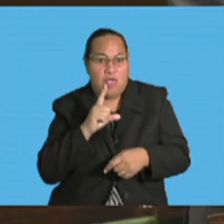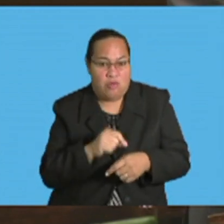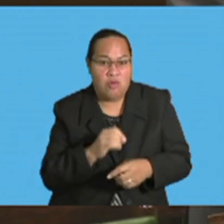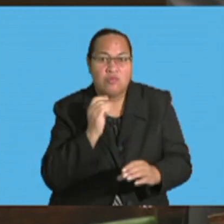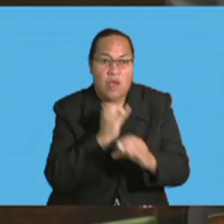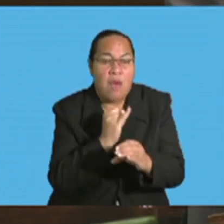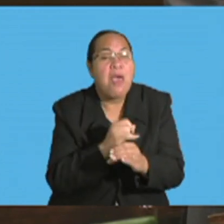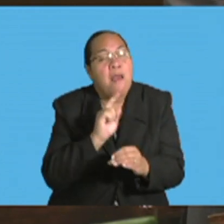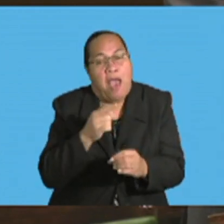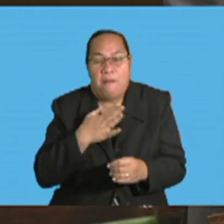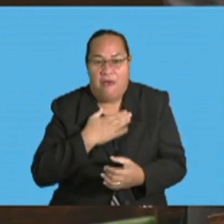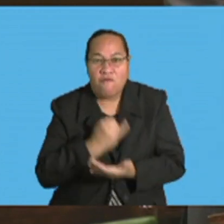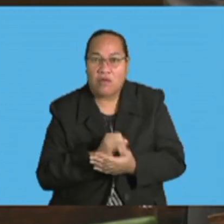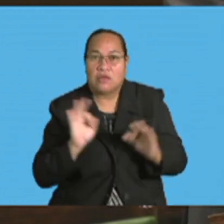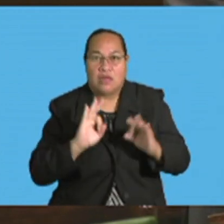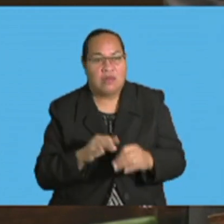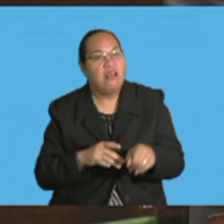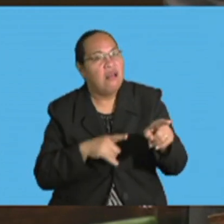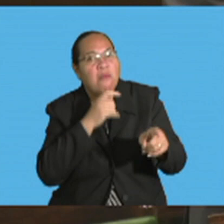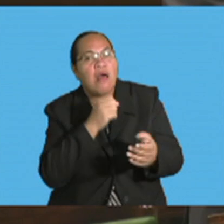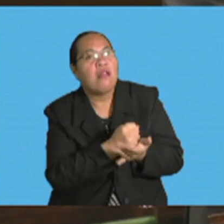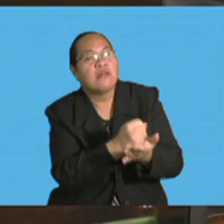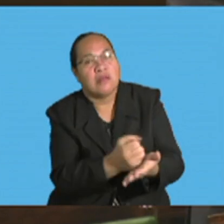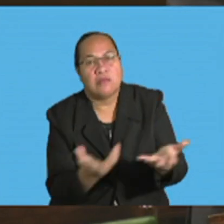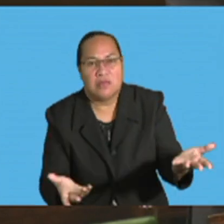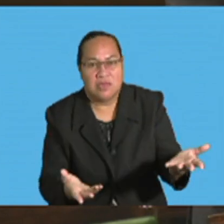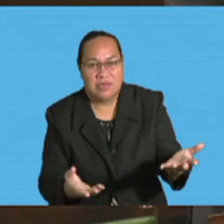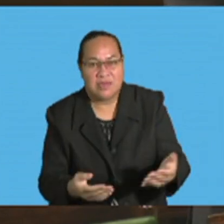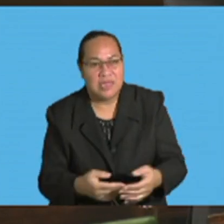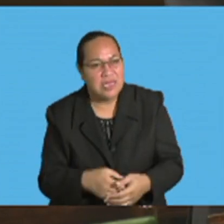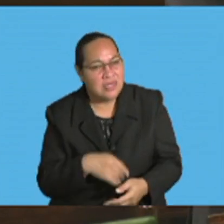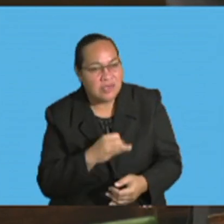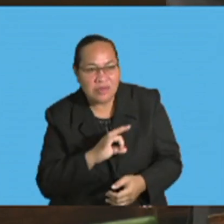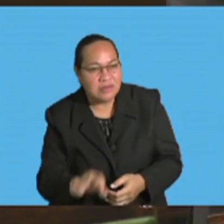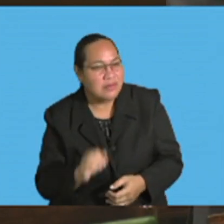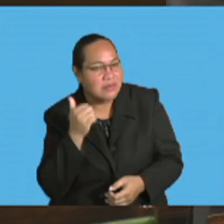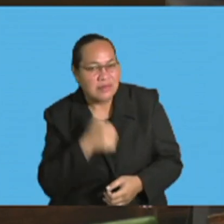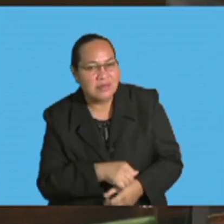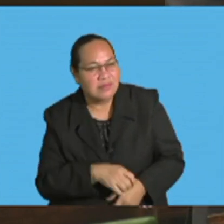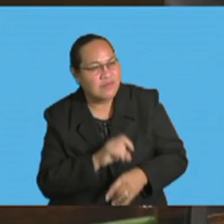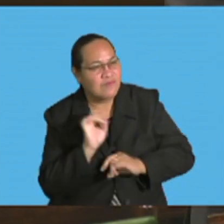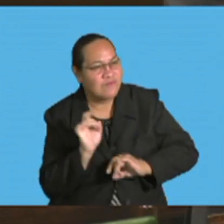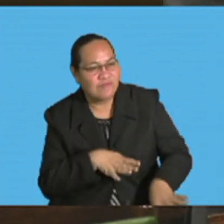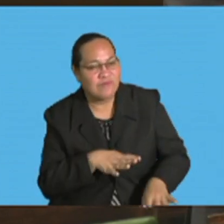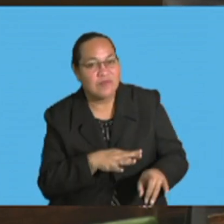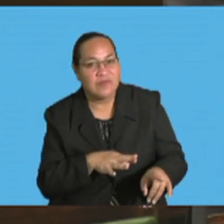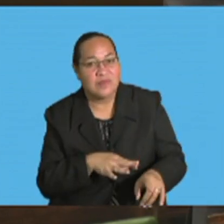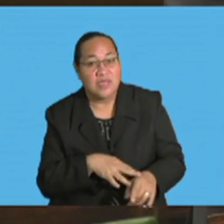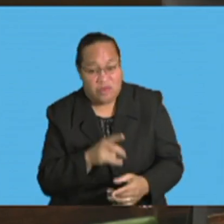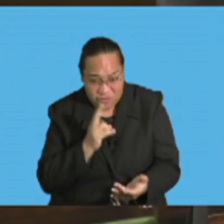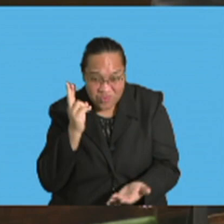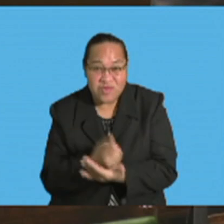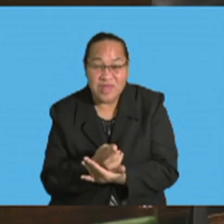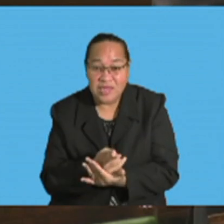find the idea that it took a man responsible for their own actions to be insulting. The truth is, no one forces any